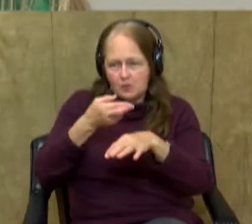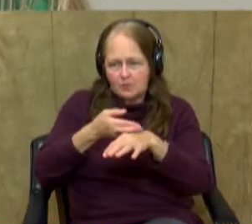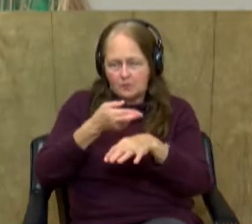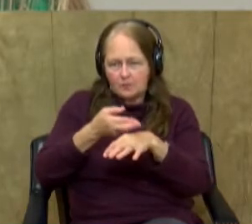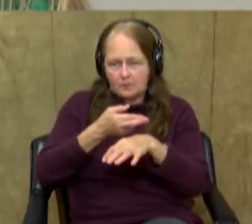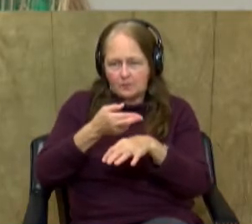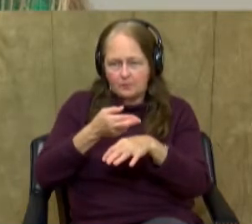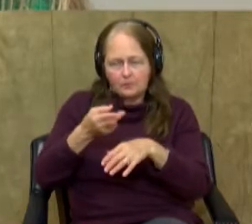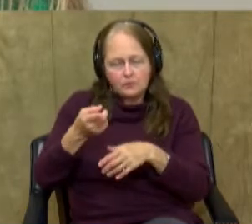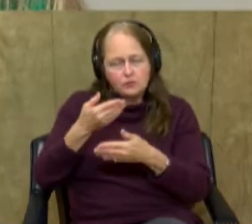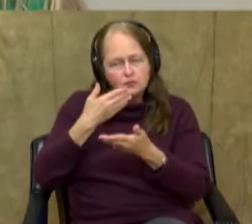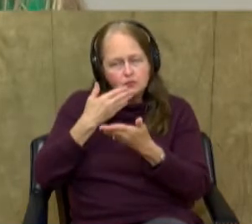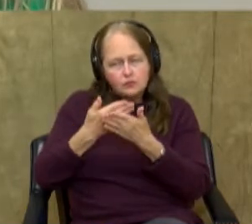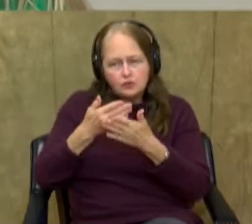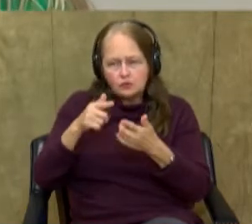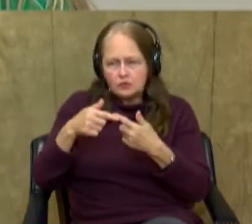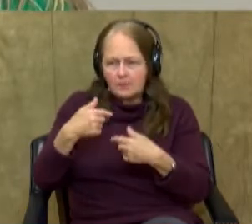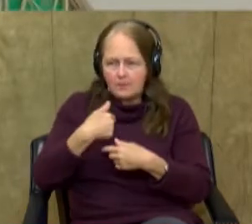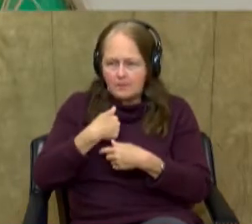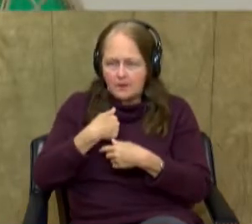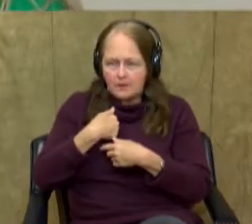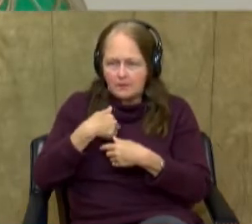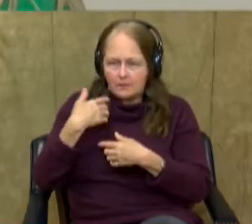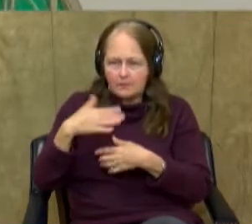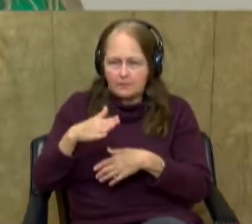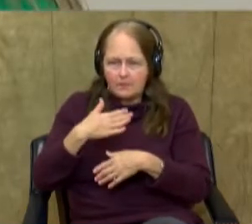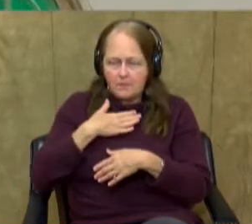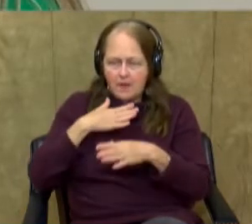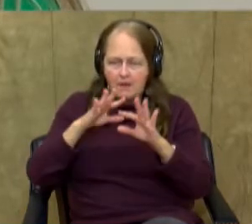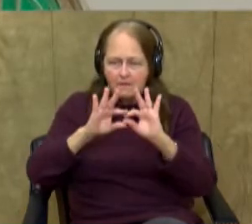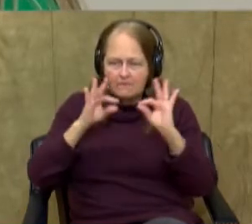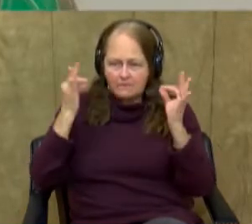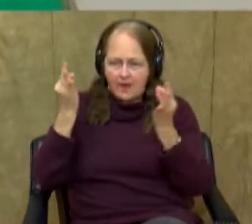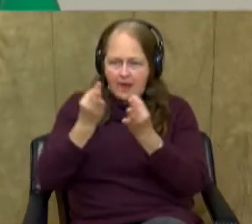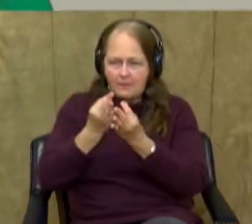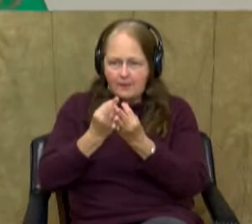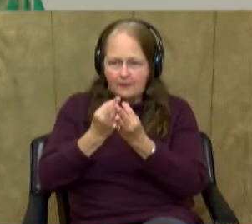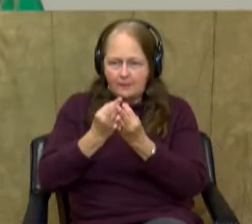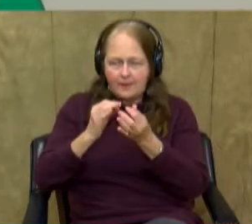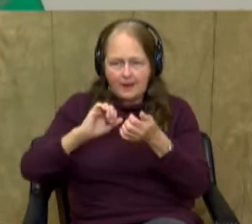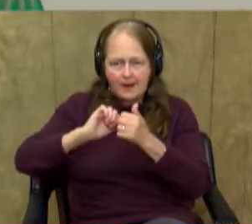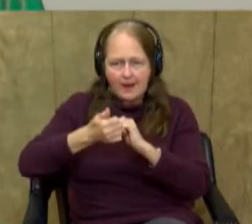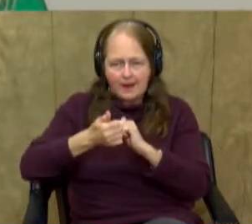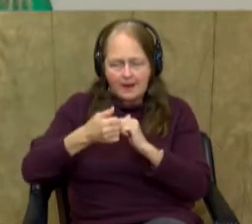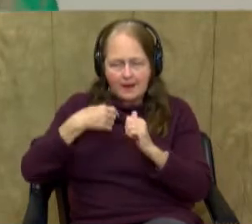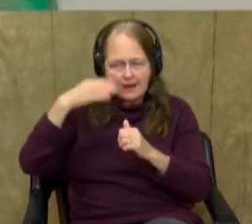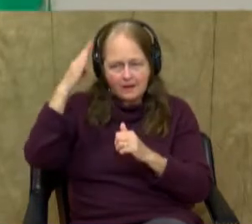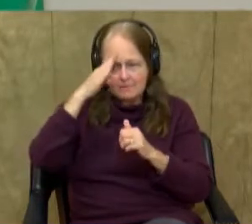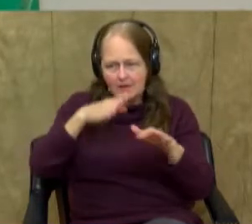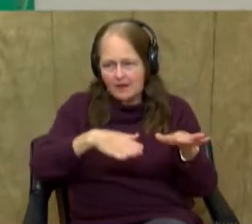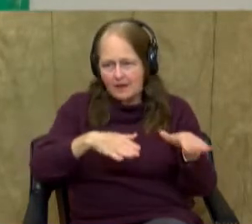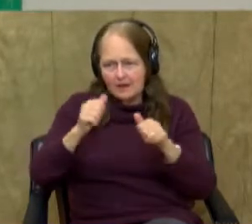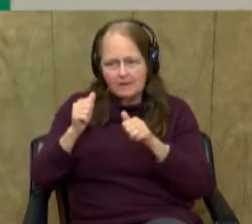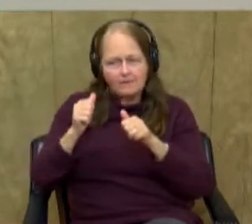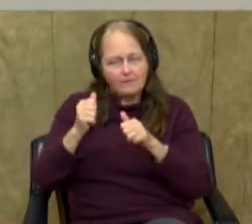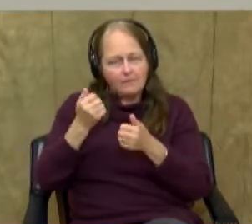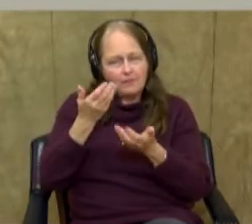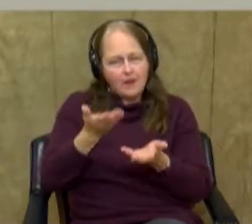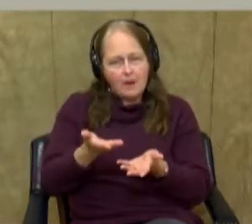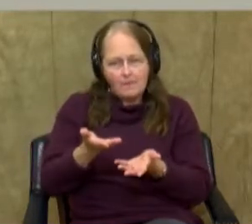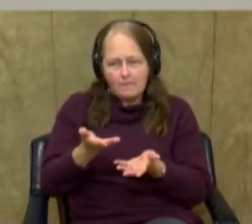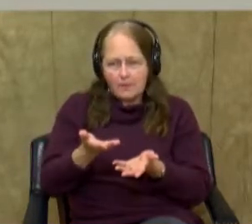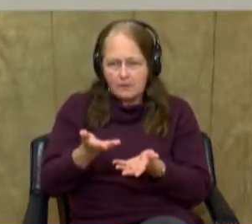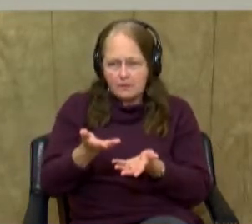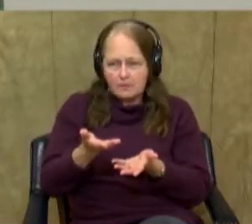me," thought Hermit Crab. "They are like my family. How can I ever leave them?"